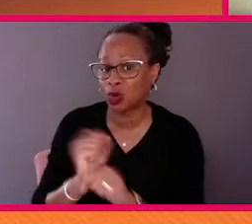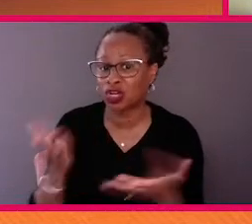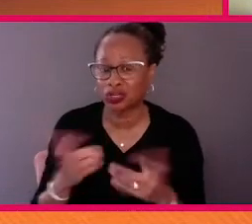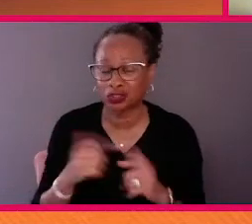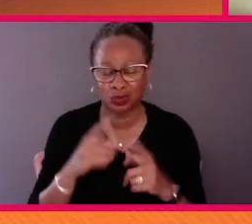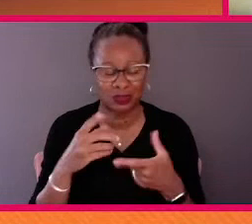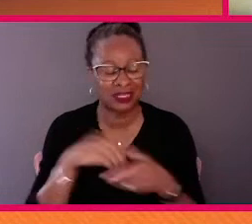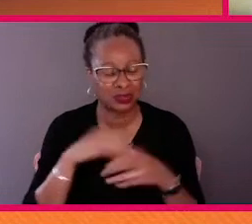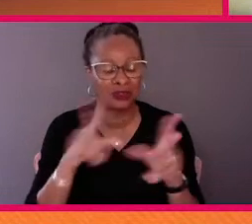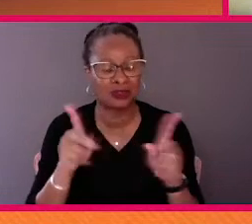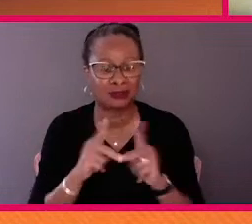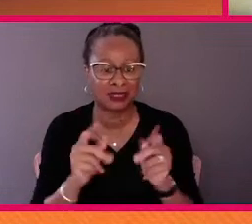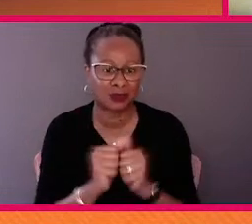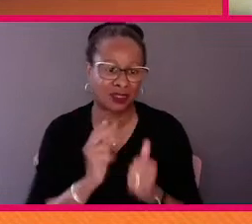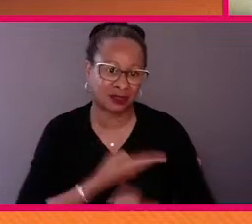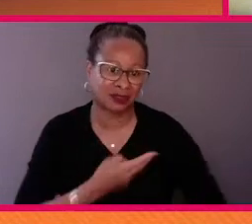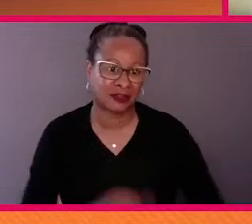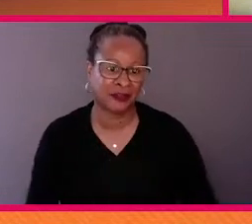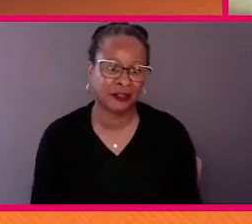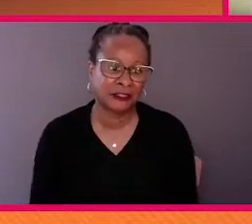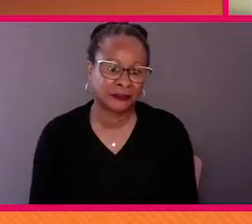us?